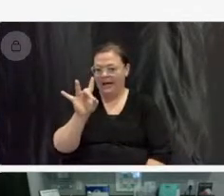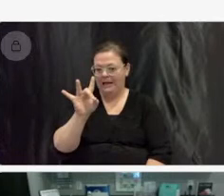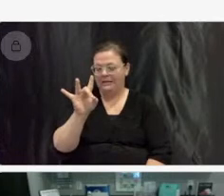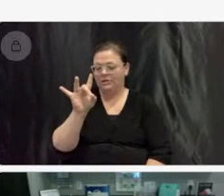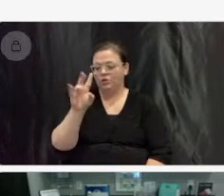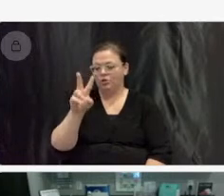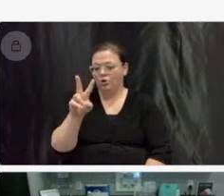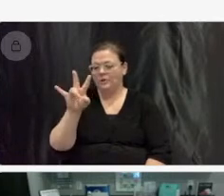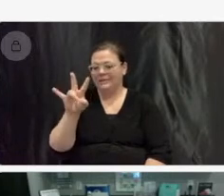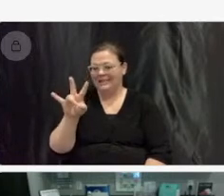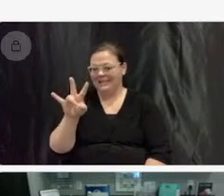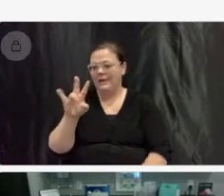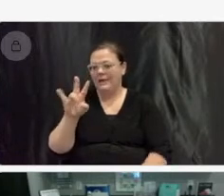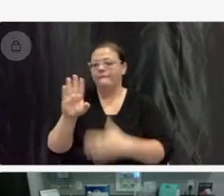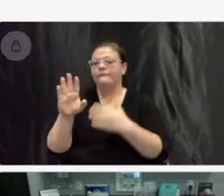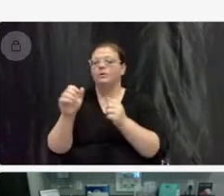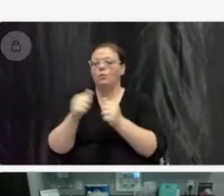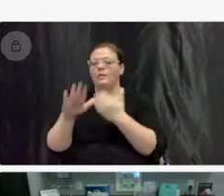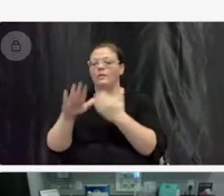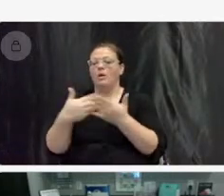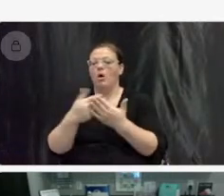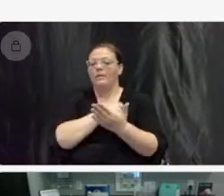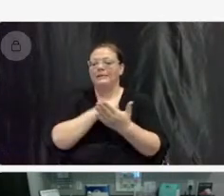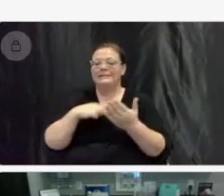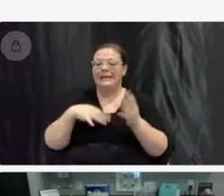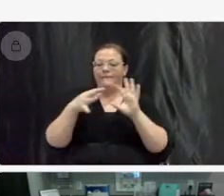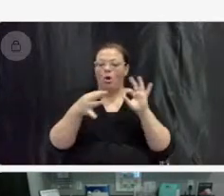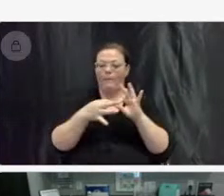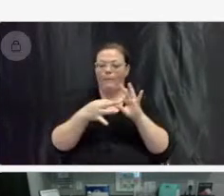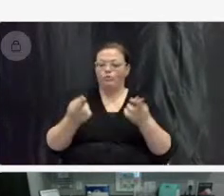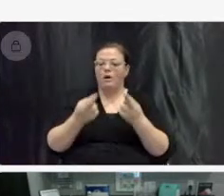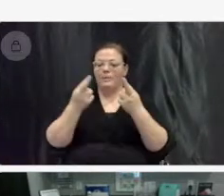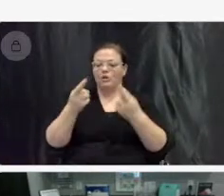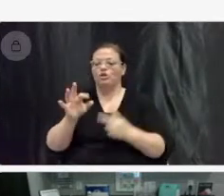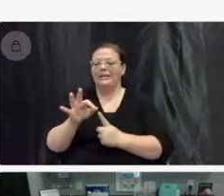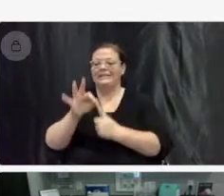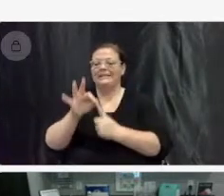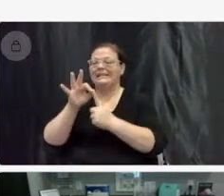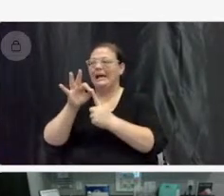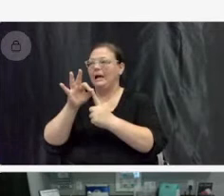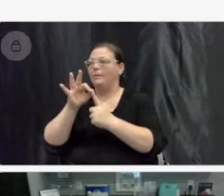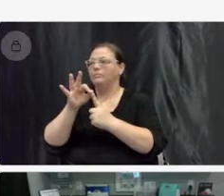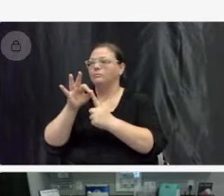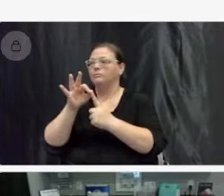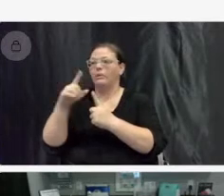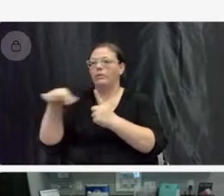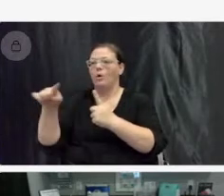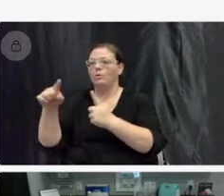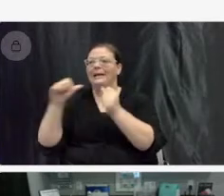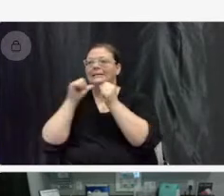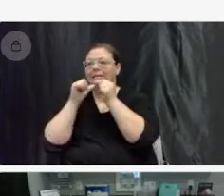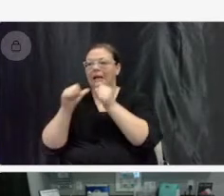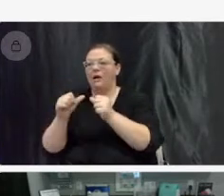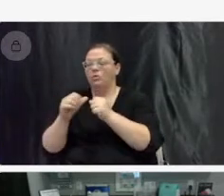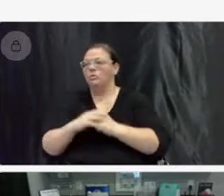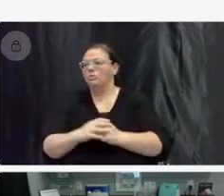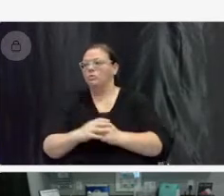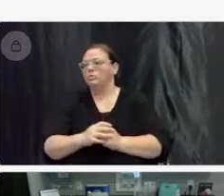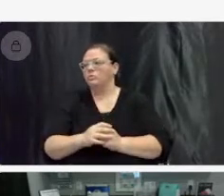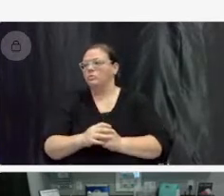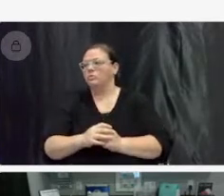Z9827 Wall staff's comments and recommendation, except for that of denial.